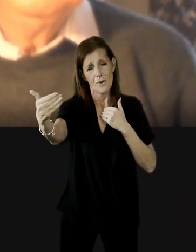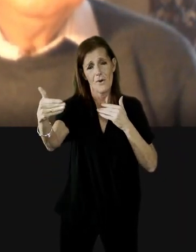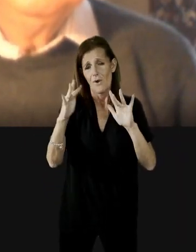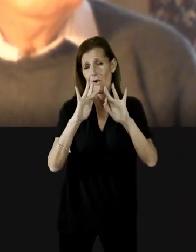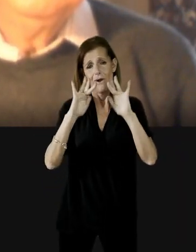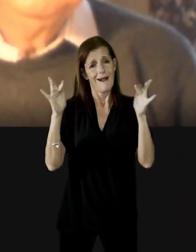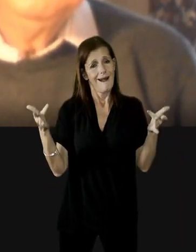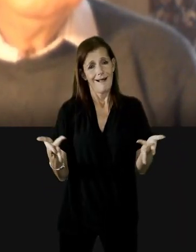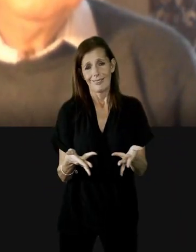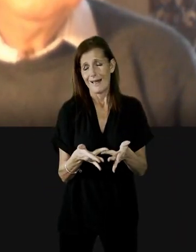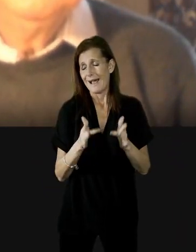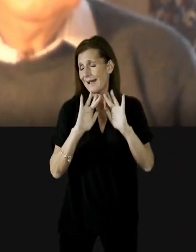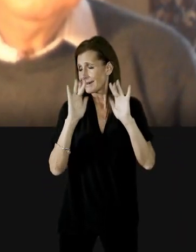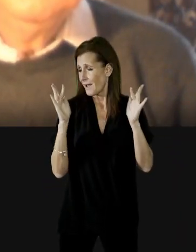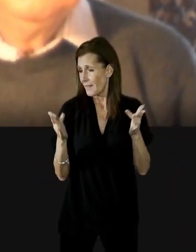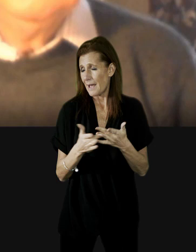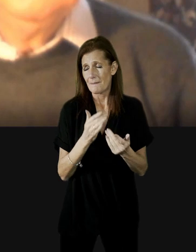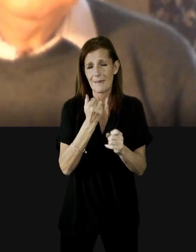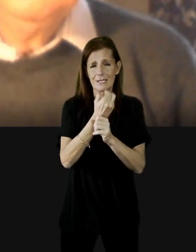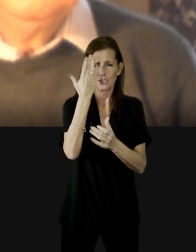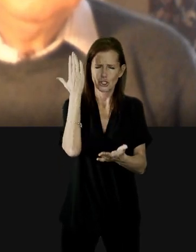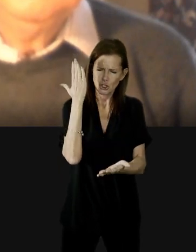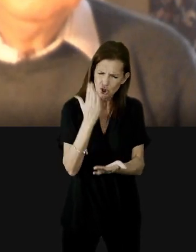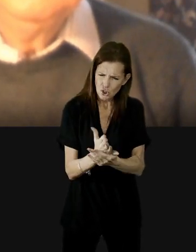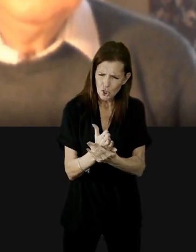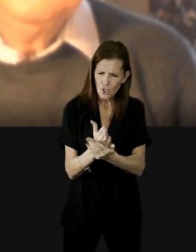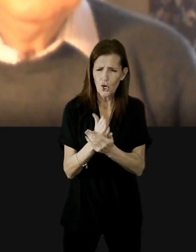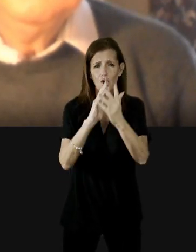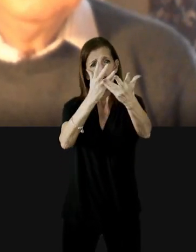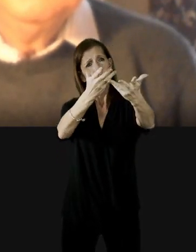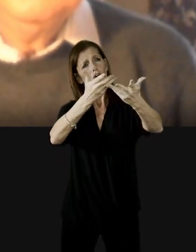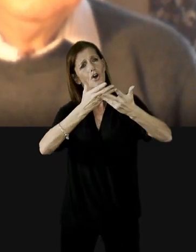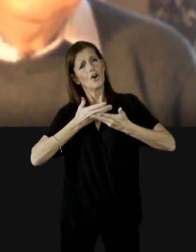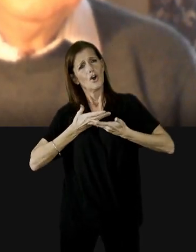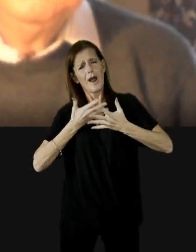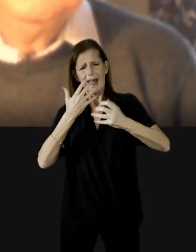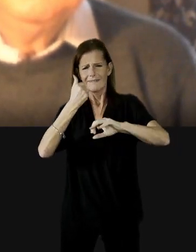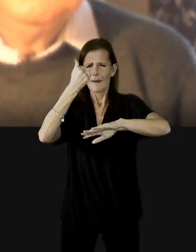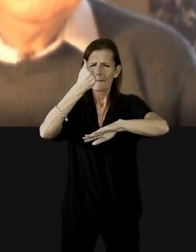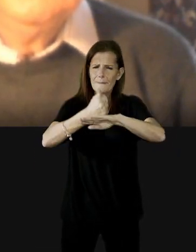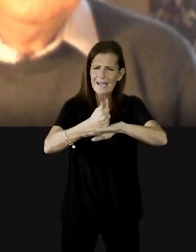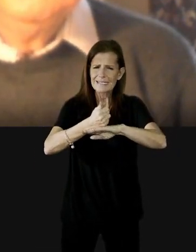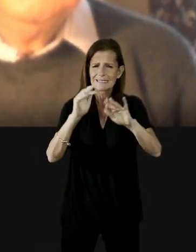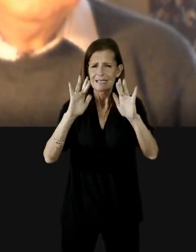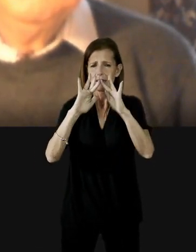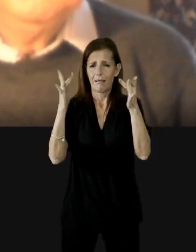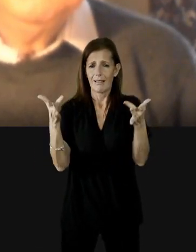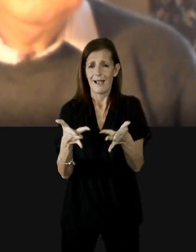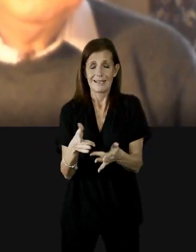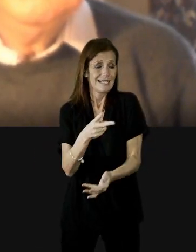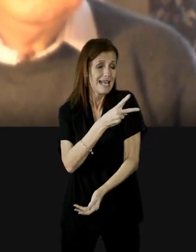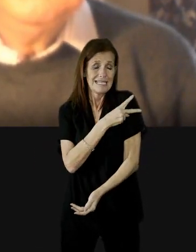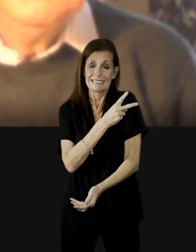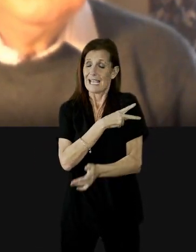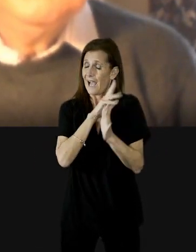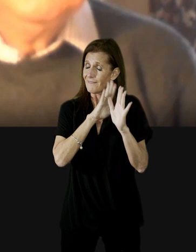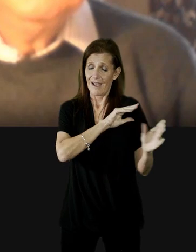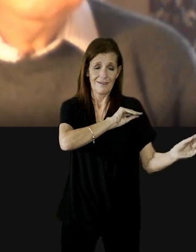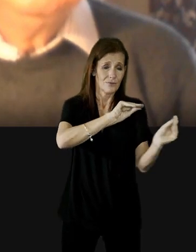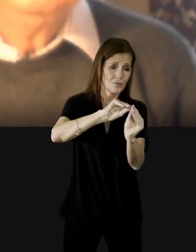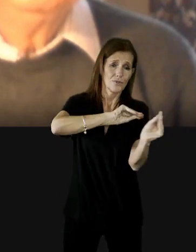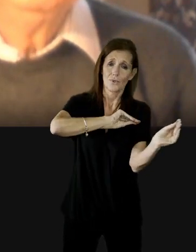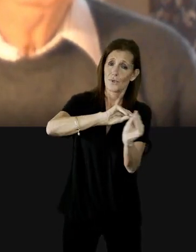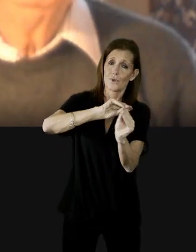and making sure that providers have basic accessibility in place. And every member of staff is going to have to